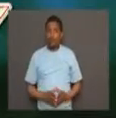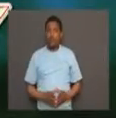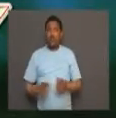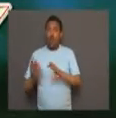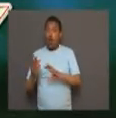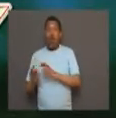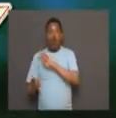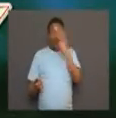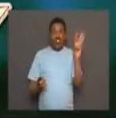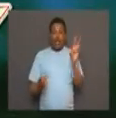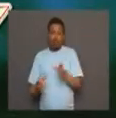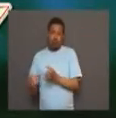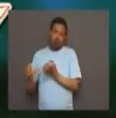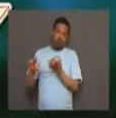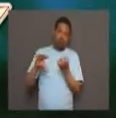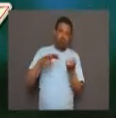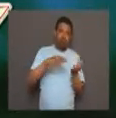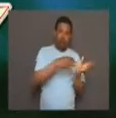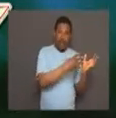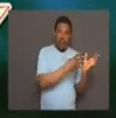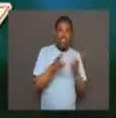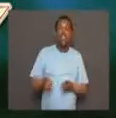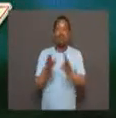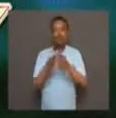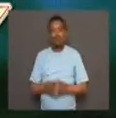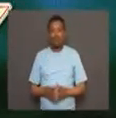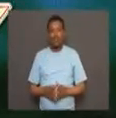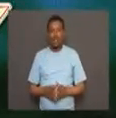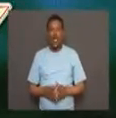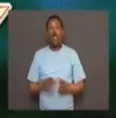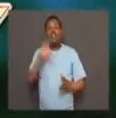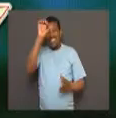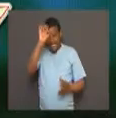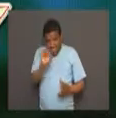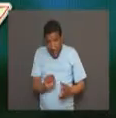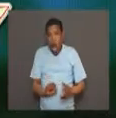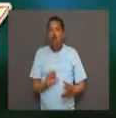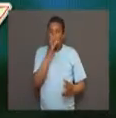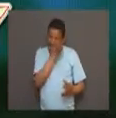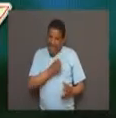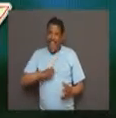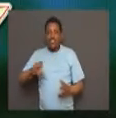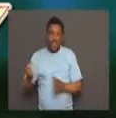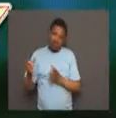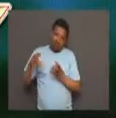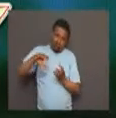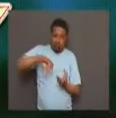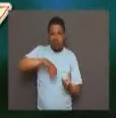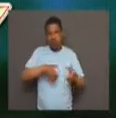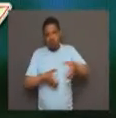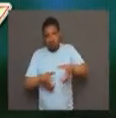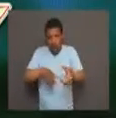the Western Drainage System, the Southeastern Drainage